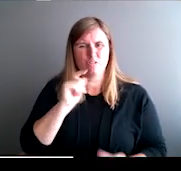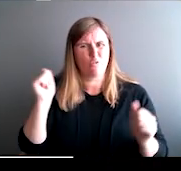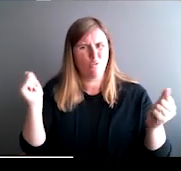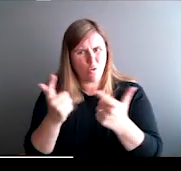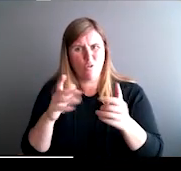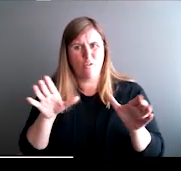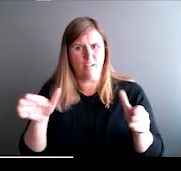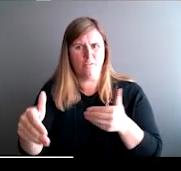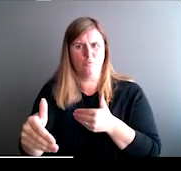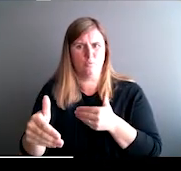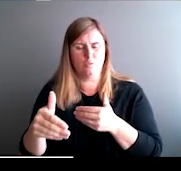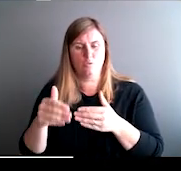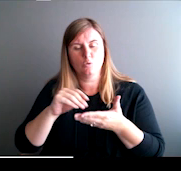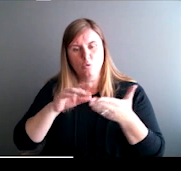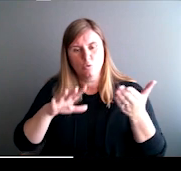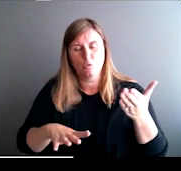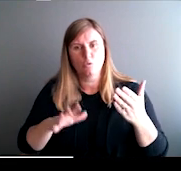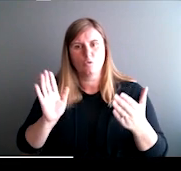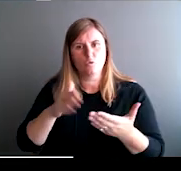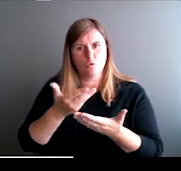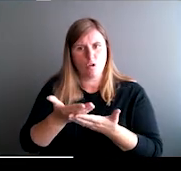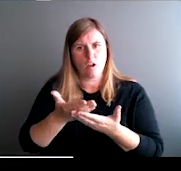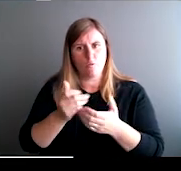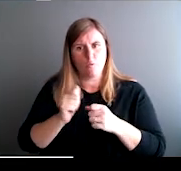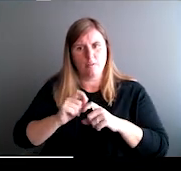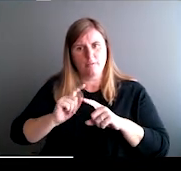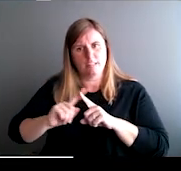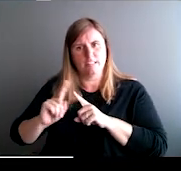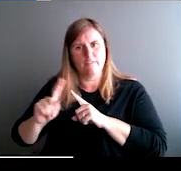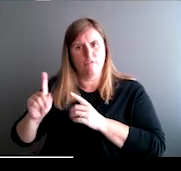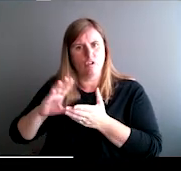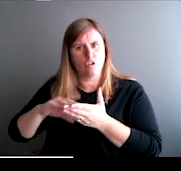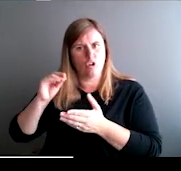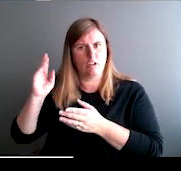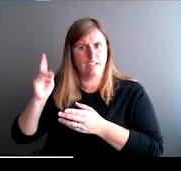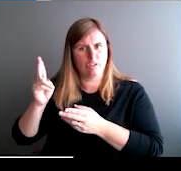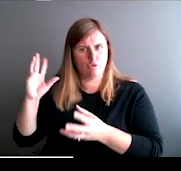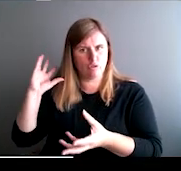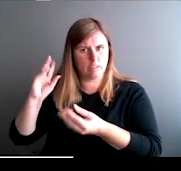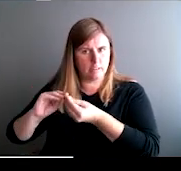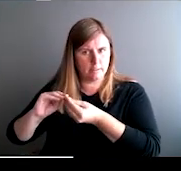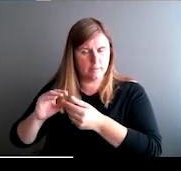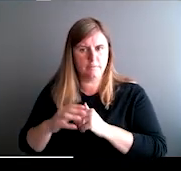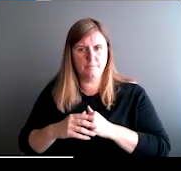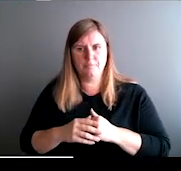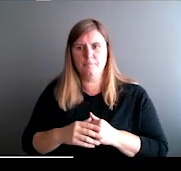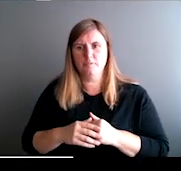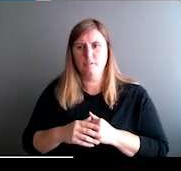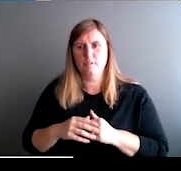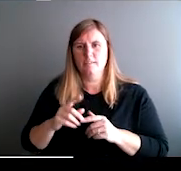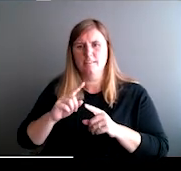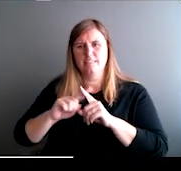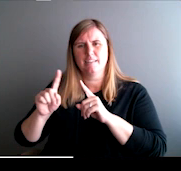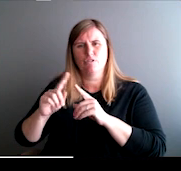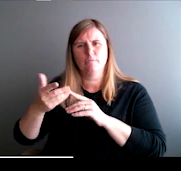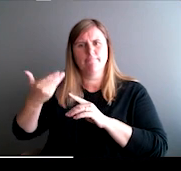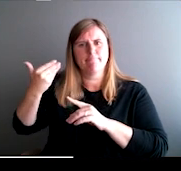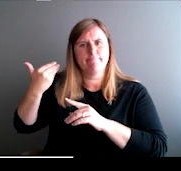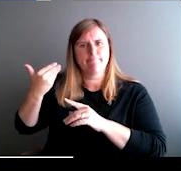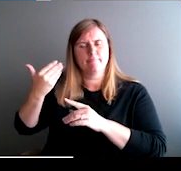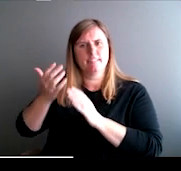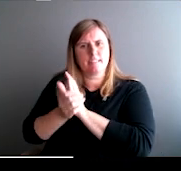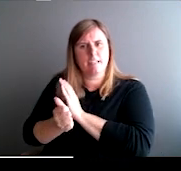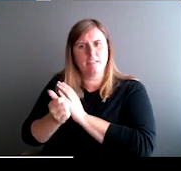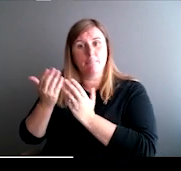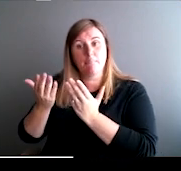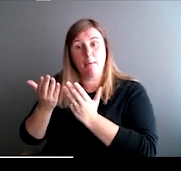classrooms. Students arrive with different learning histories, with different precursor skills that may or may not